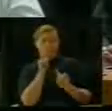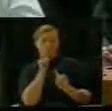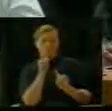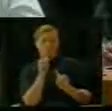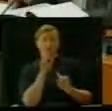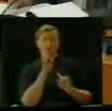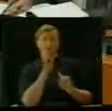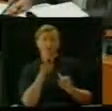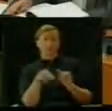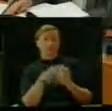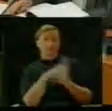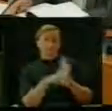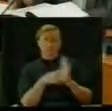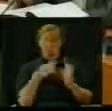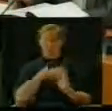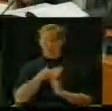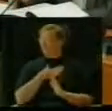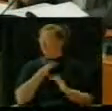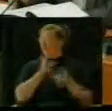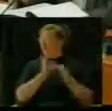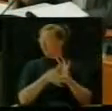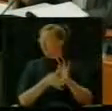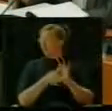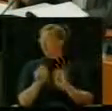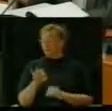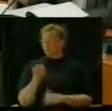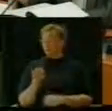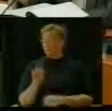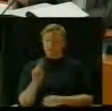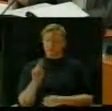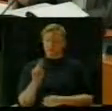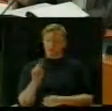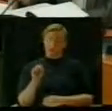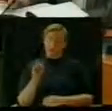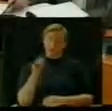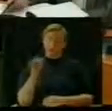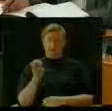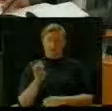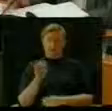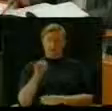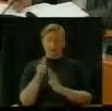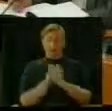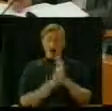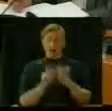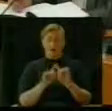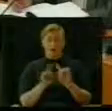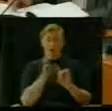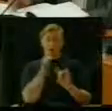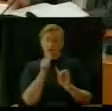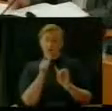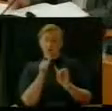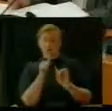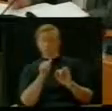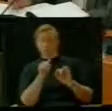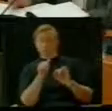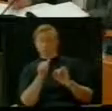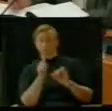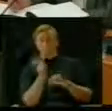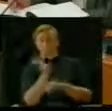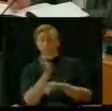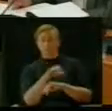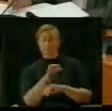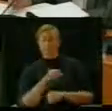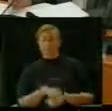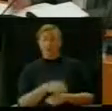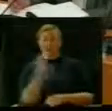we speak about this policy? My No. interpretation of the sunshine law is not that you violated the sunshine law, but it just seems